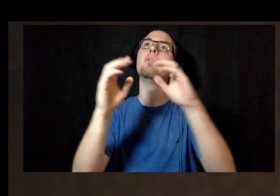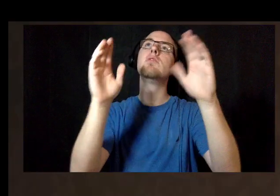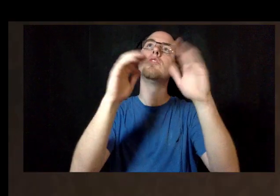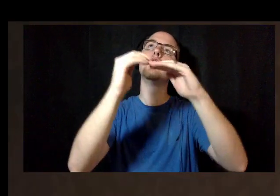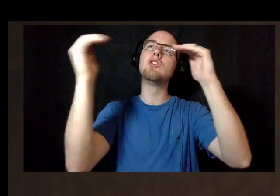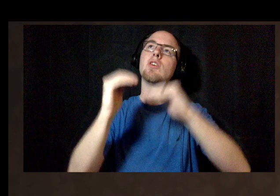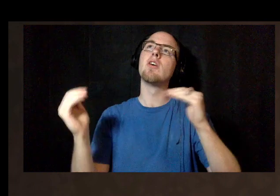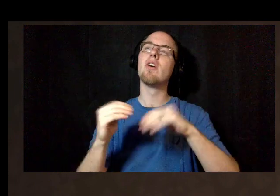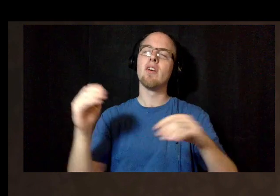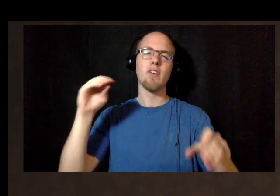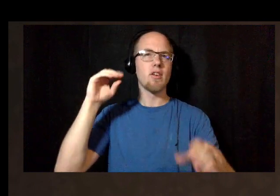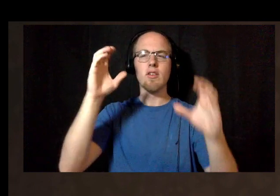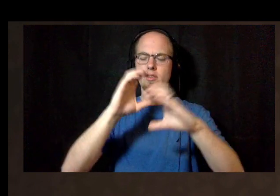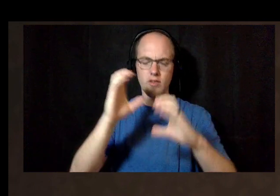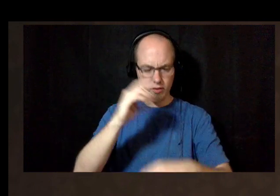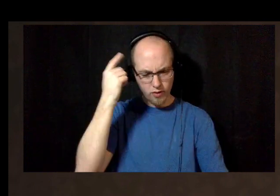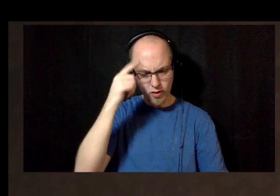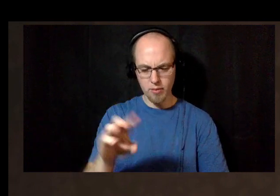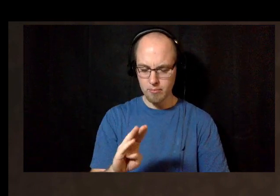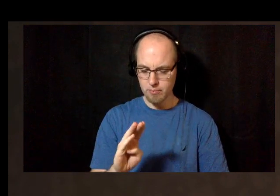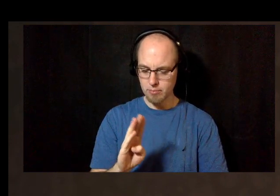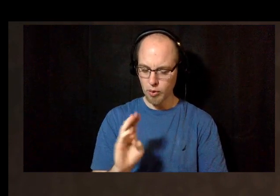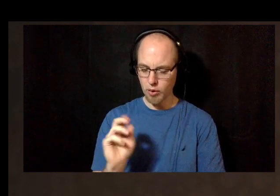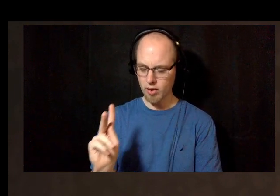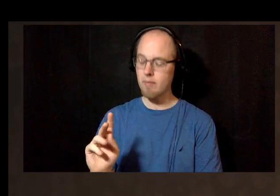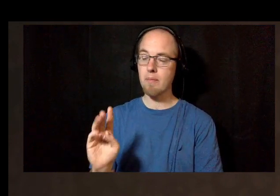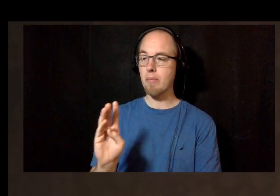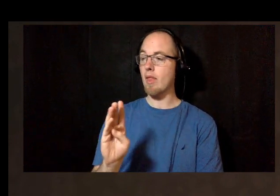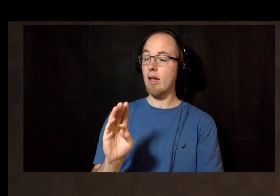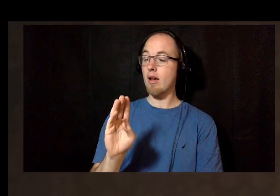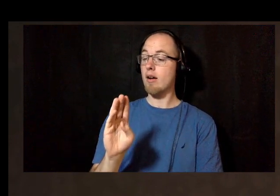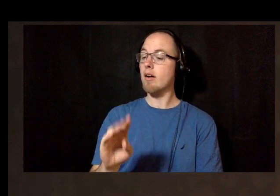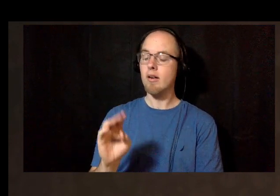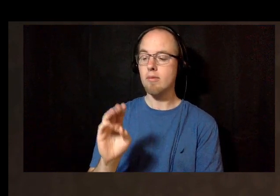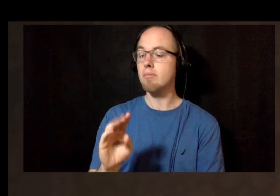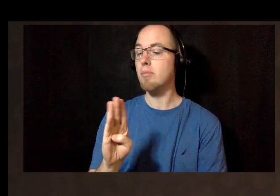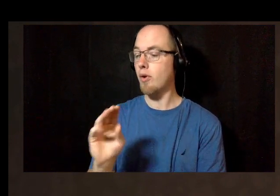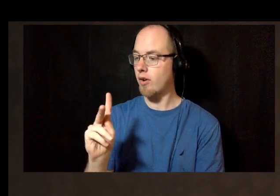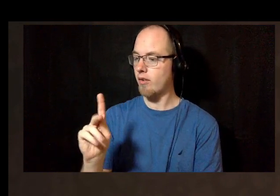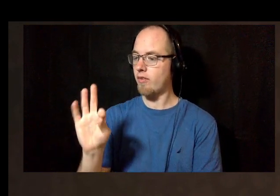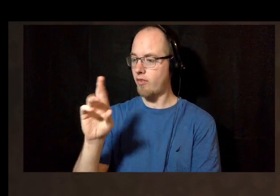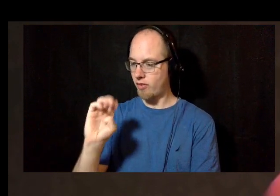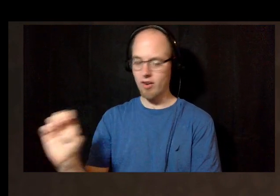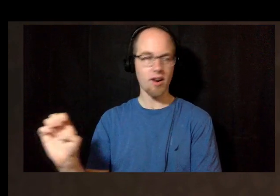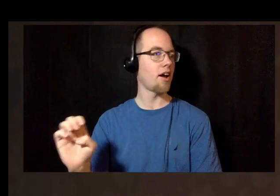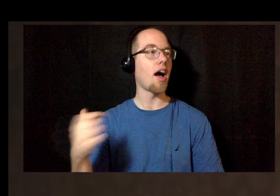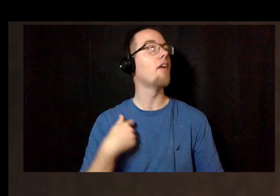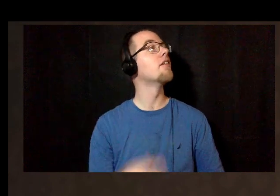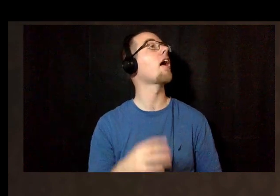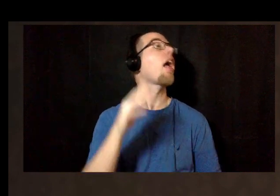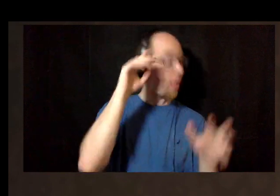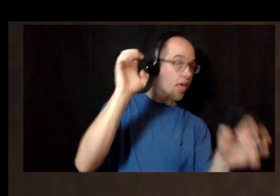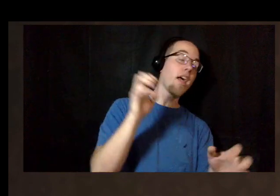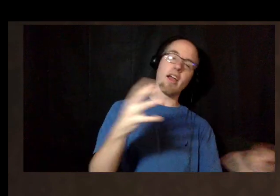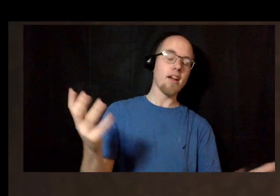in Booktree, what the fuck? When you put something in the search on Gumtree, I'm having a stroke up